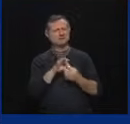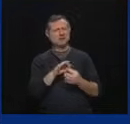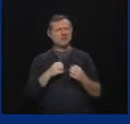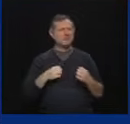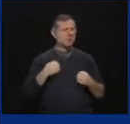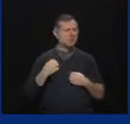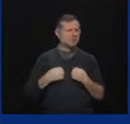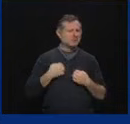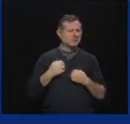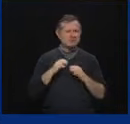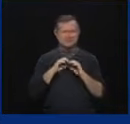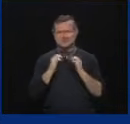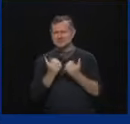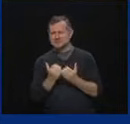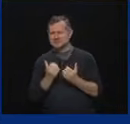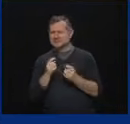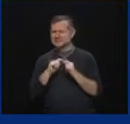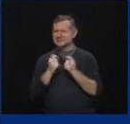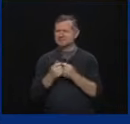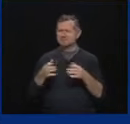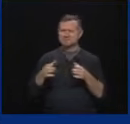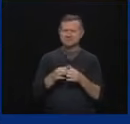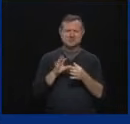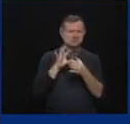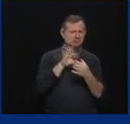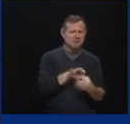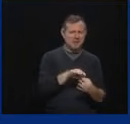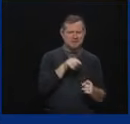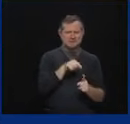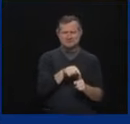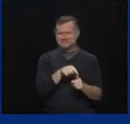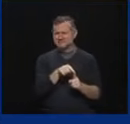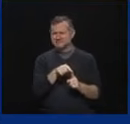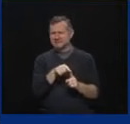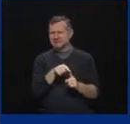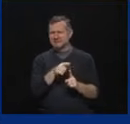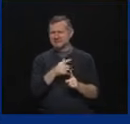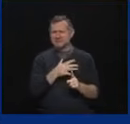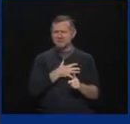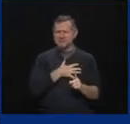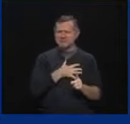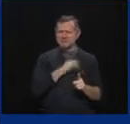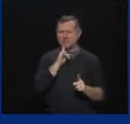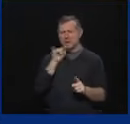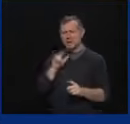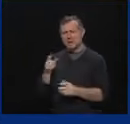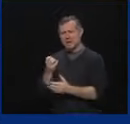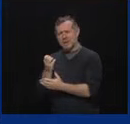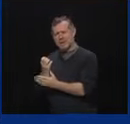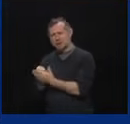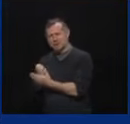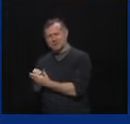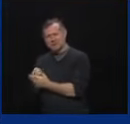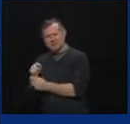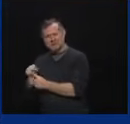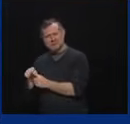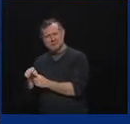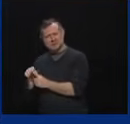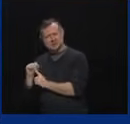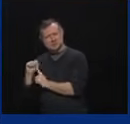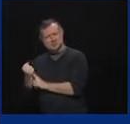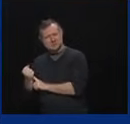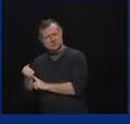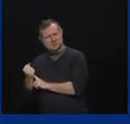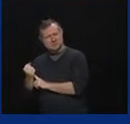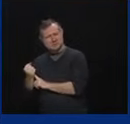the team versus economical reasons for keeping them? And what do you say to the criticism that your administration has not been fully transparent about